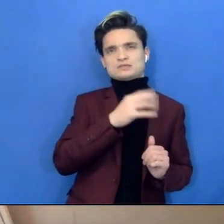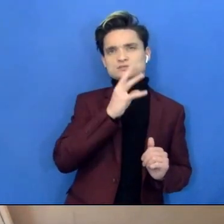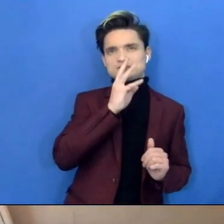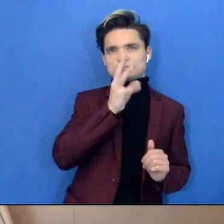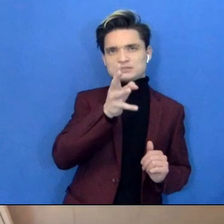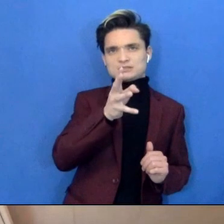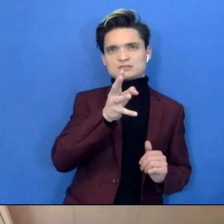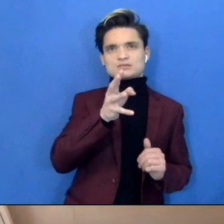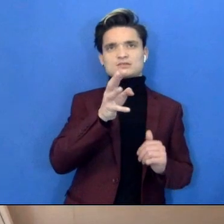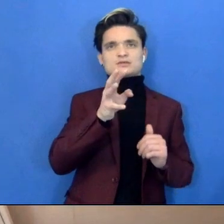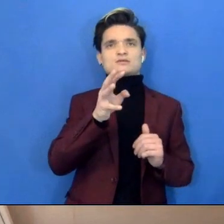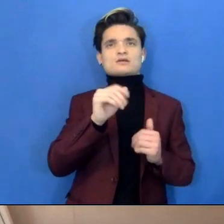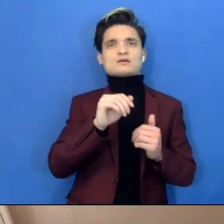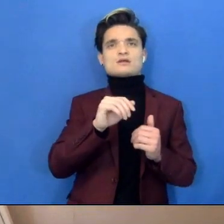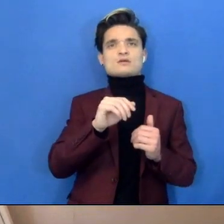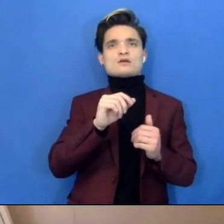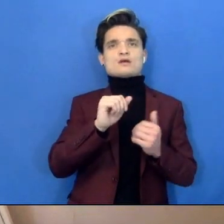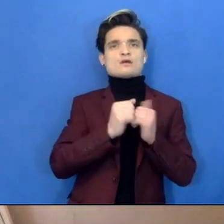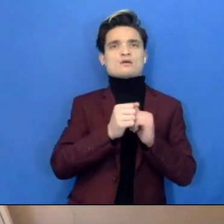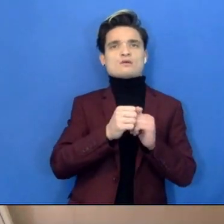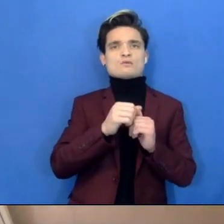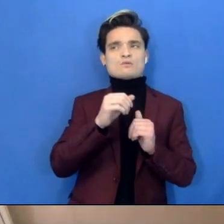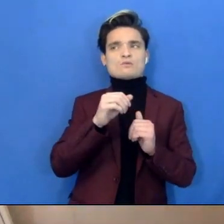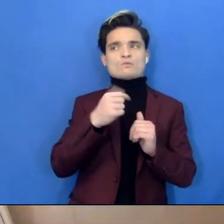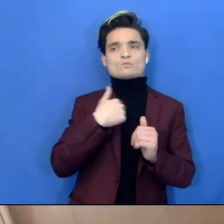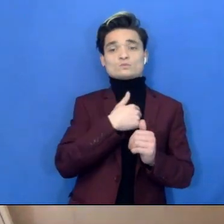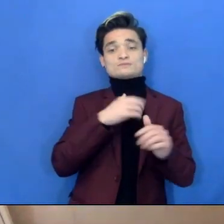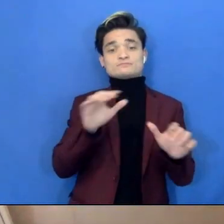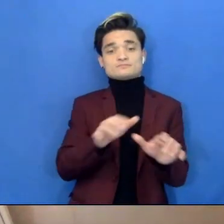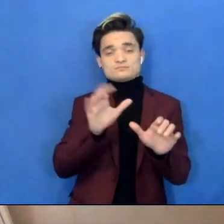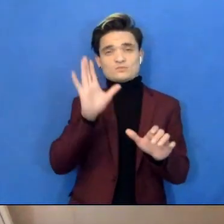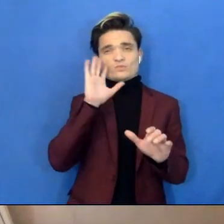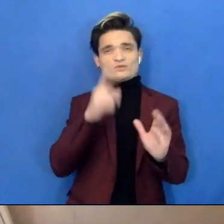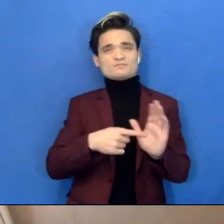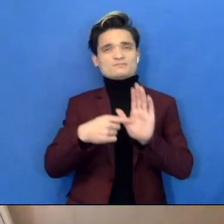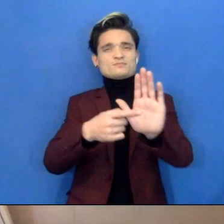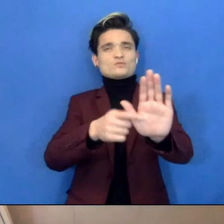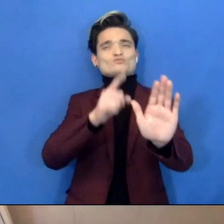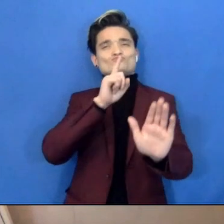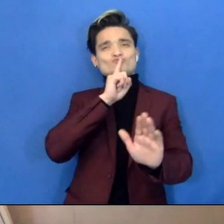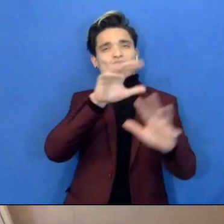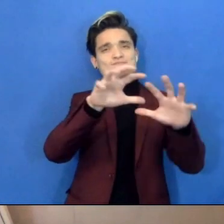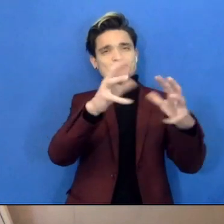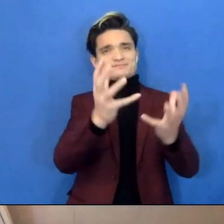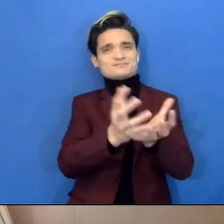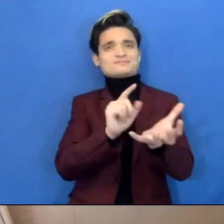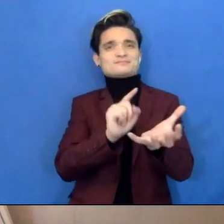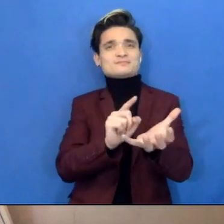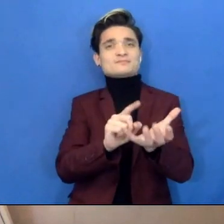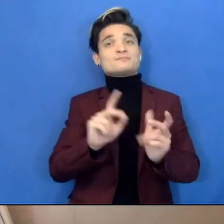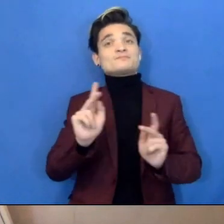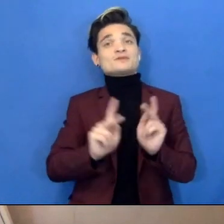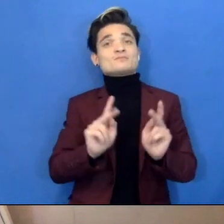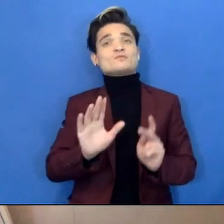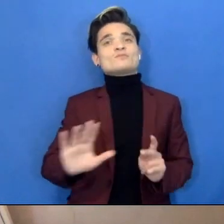reality in a way, and our thoughts and other people's thoughts too. And so I was looking into this, like if